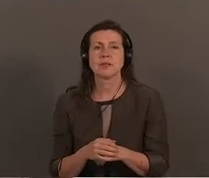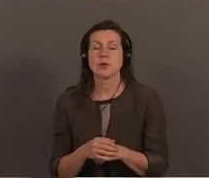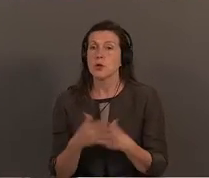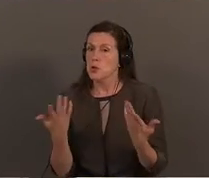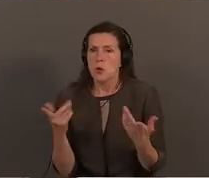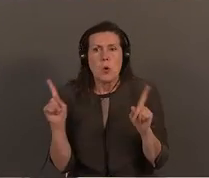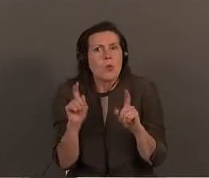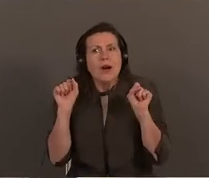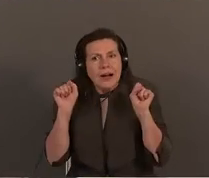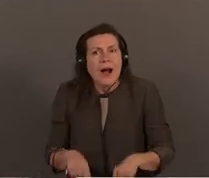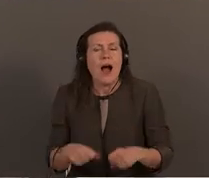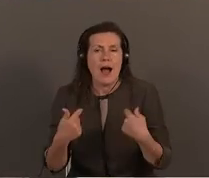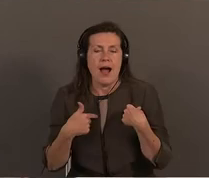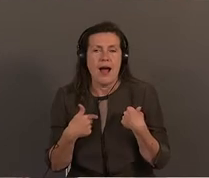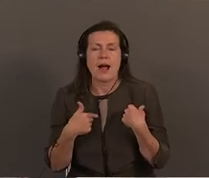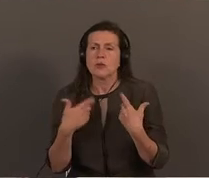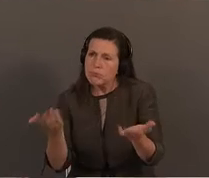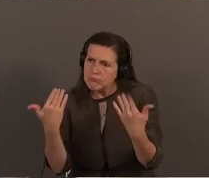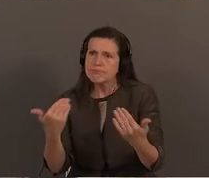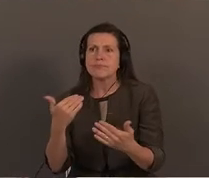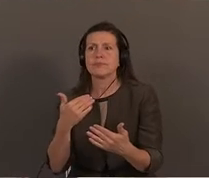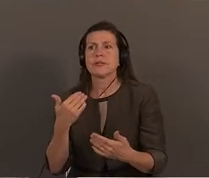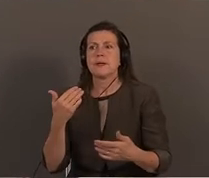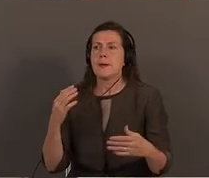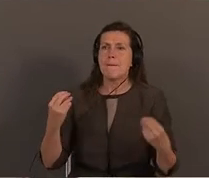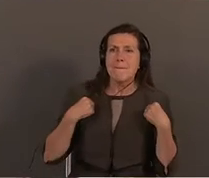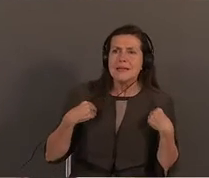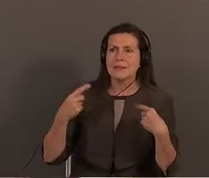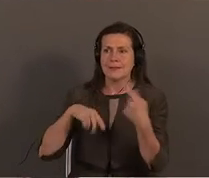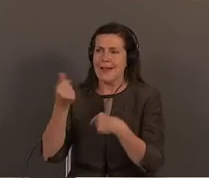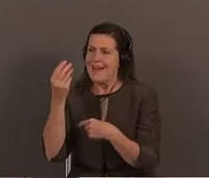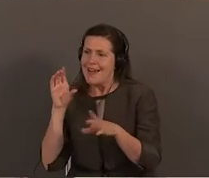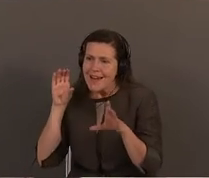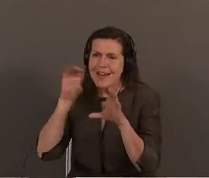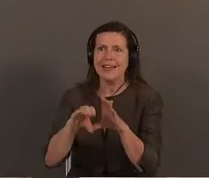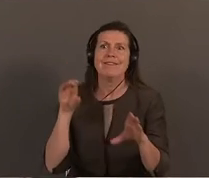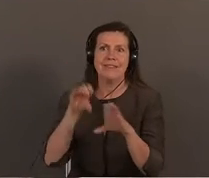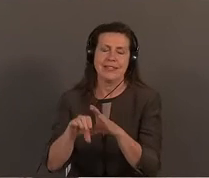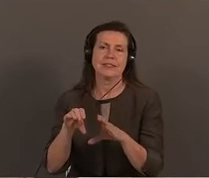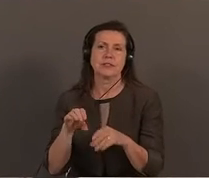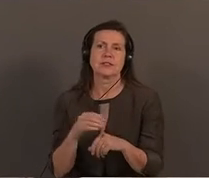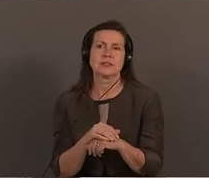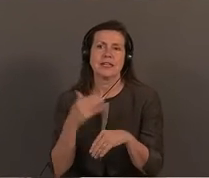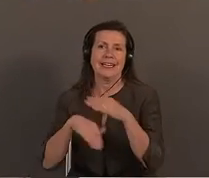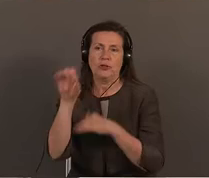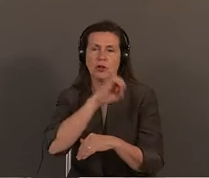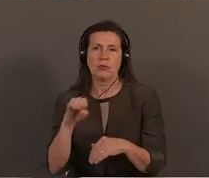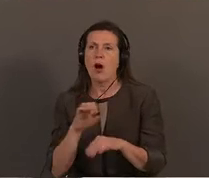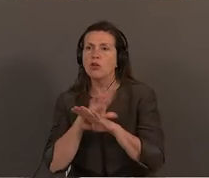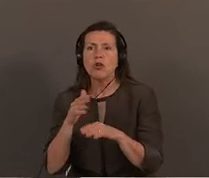to invest in Europe and have working centers in Europe and not only tax havens whenever they